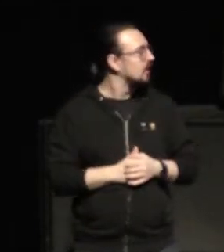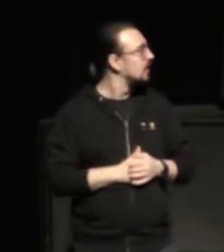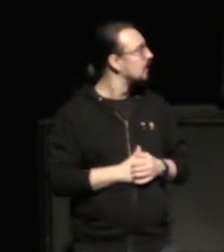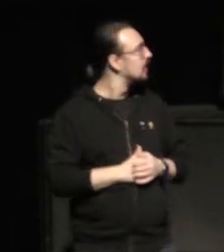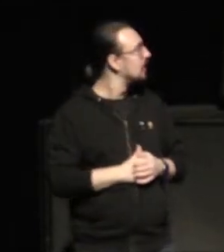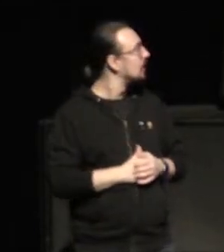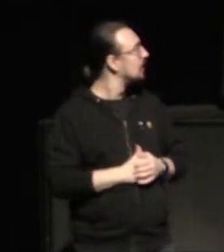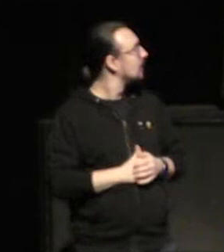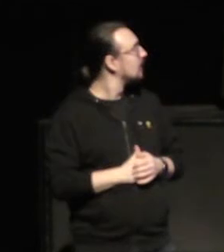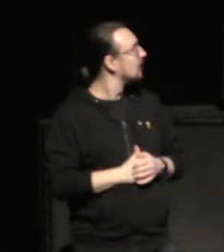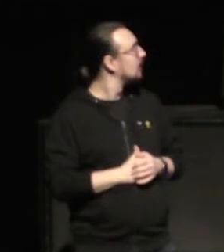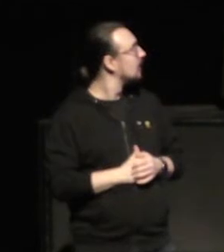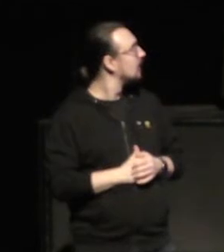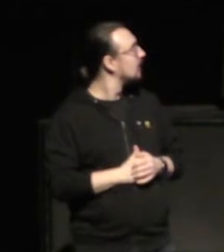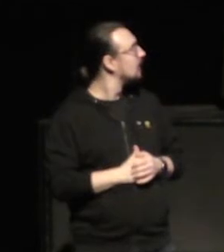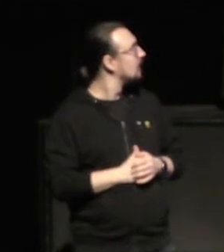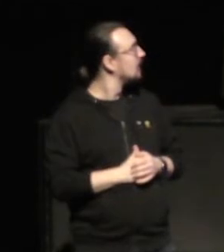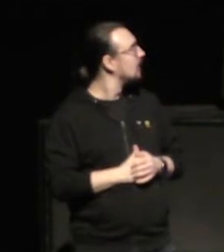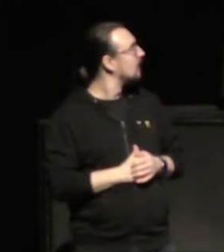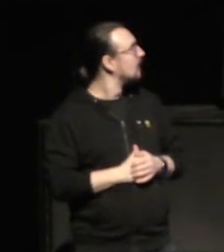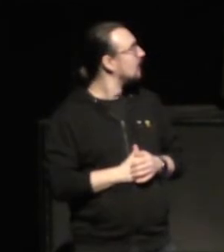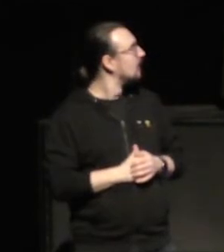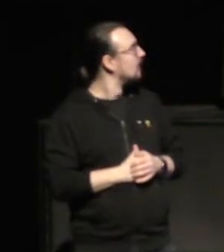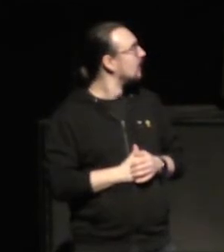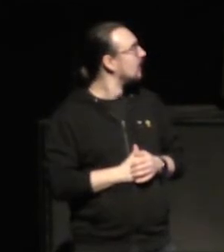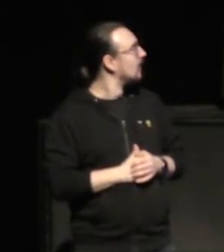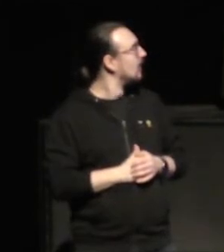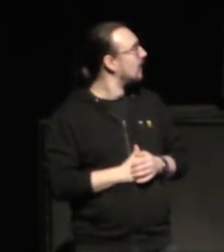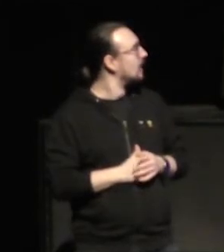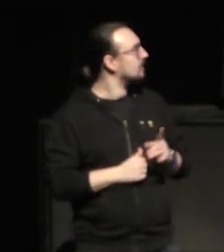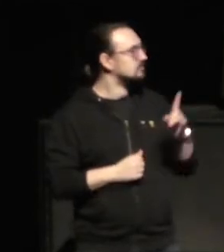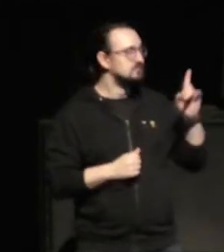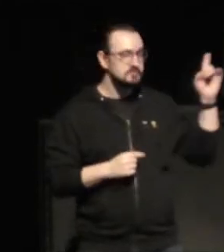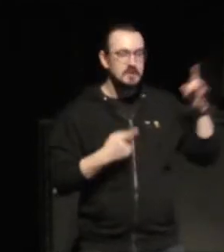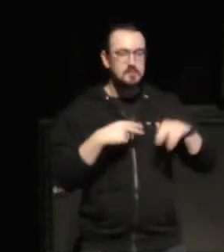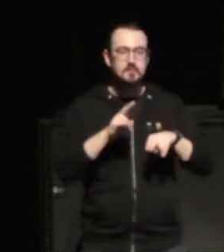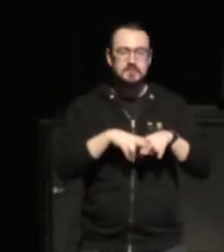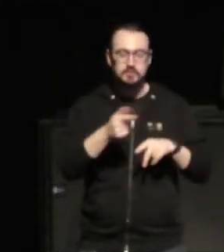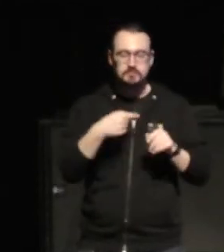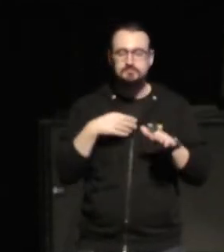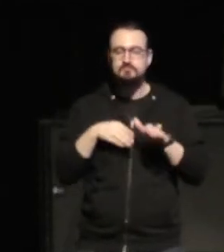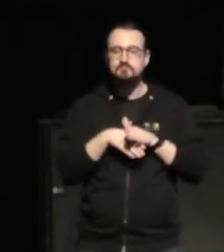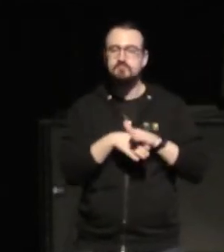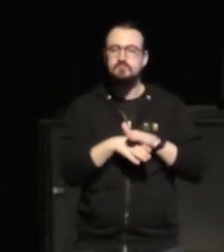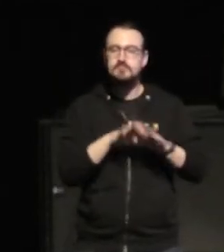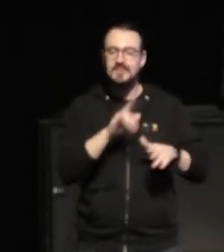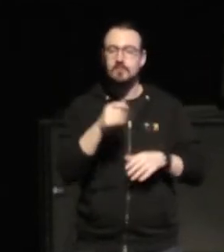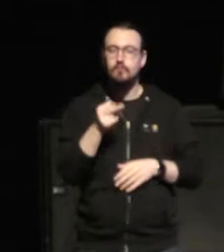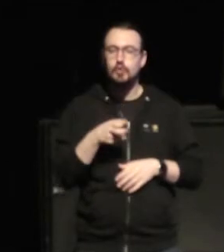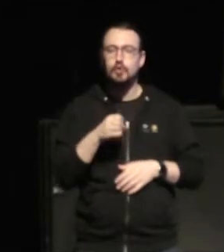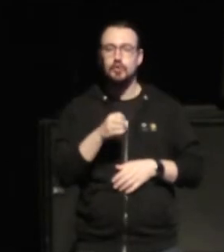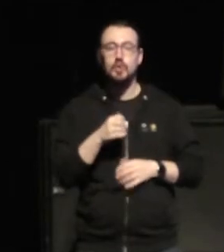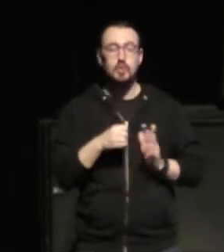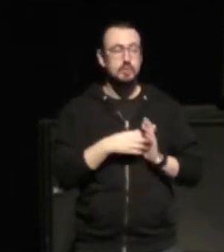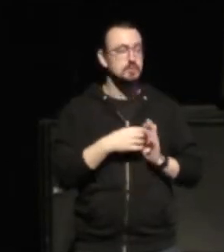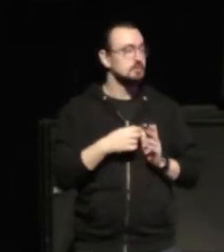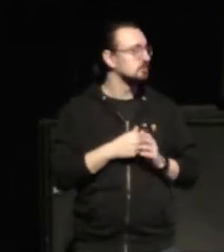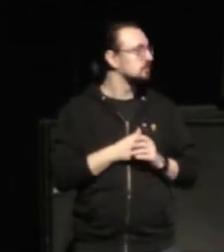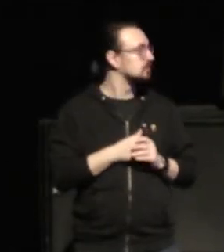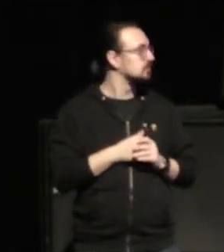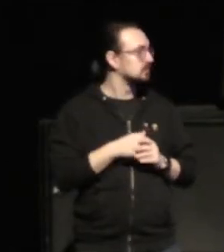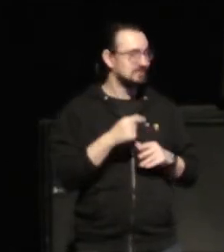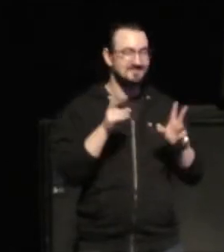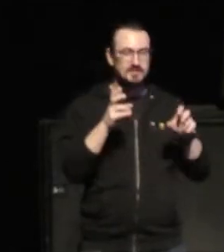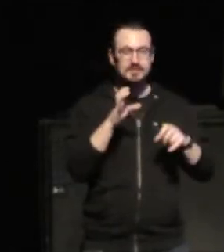the place that they save their seeds. Okay, so because she's also